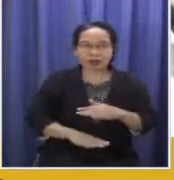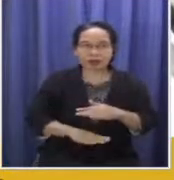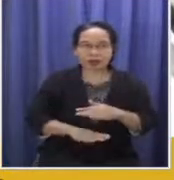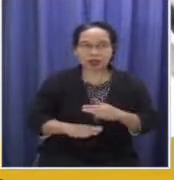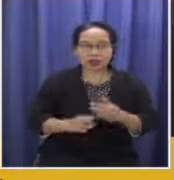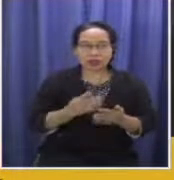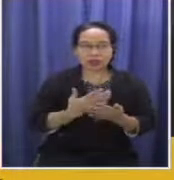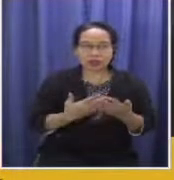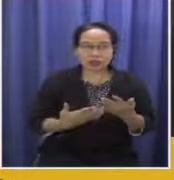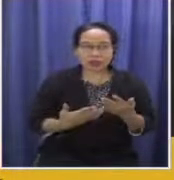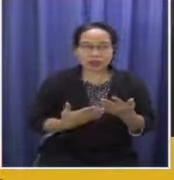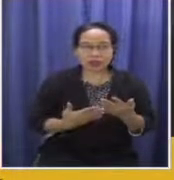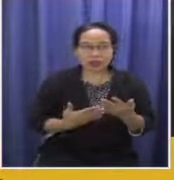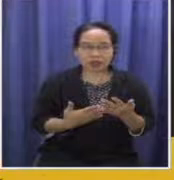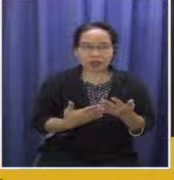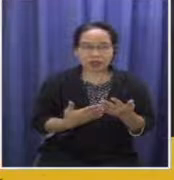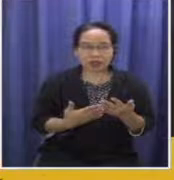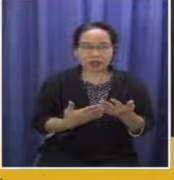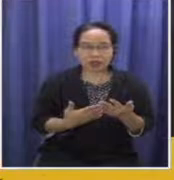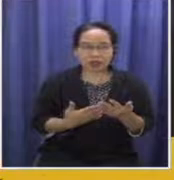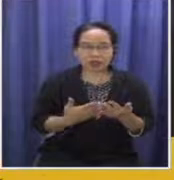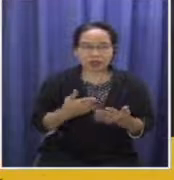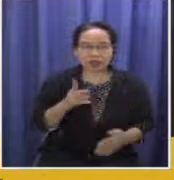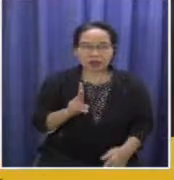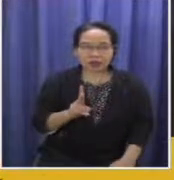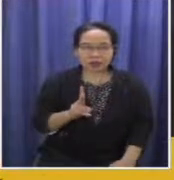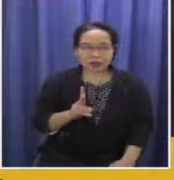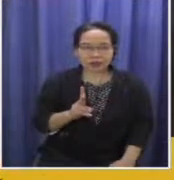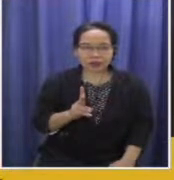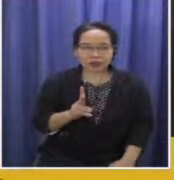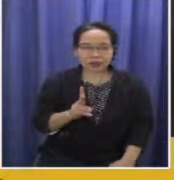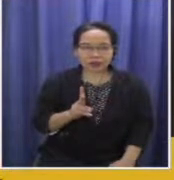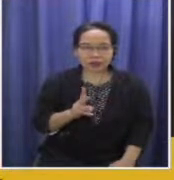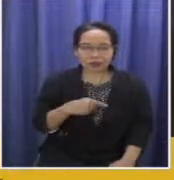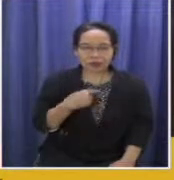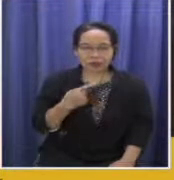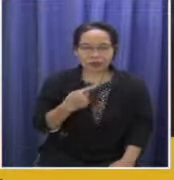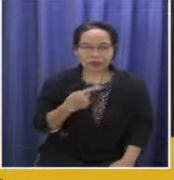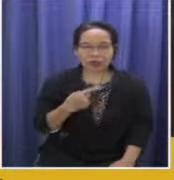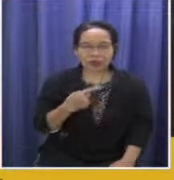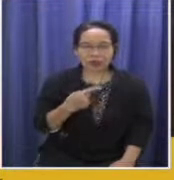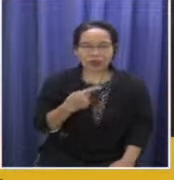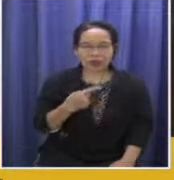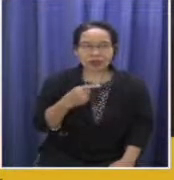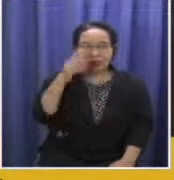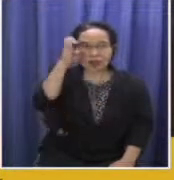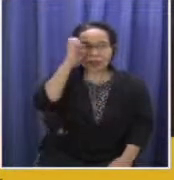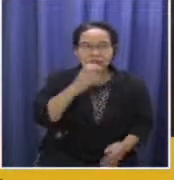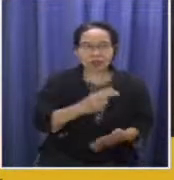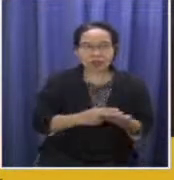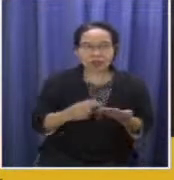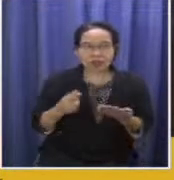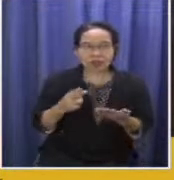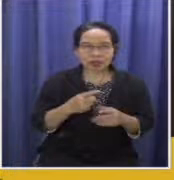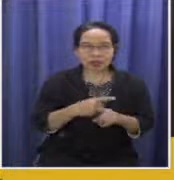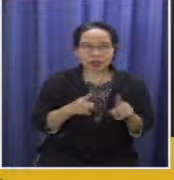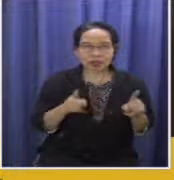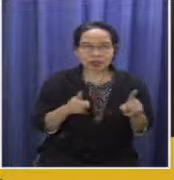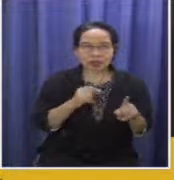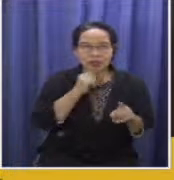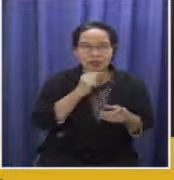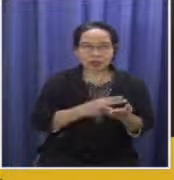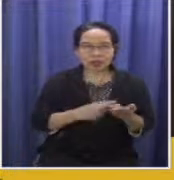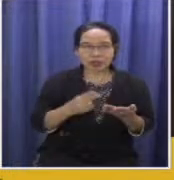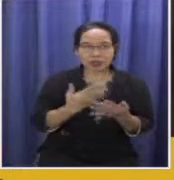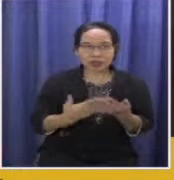It's like a half only, brother Eli. It says he is holy, but not